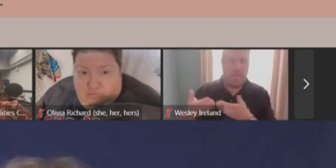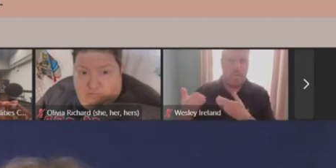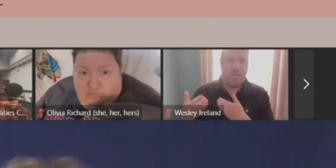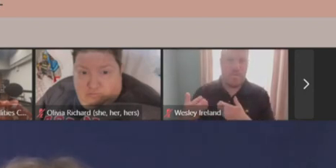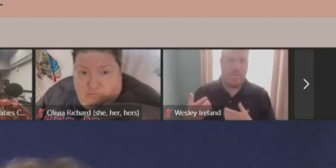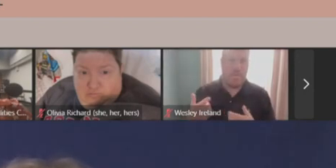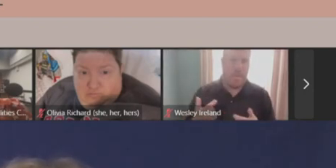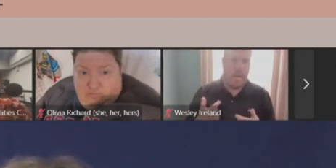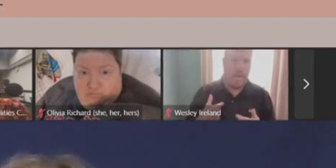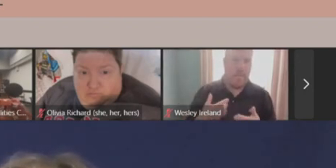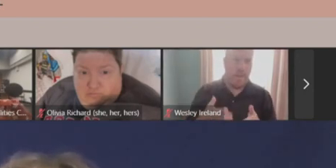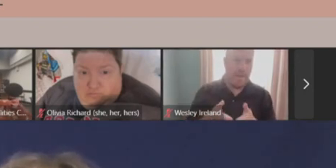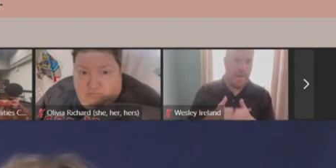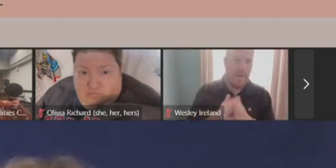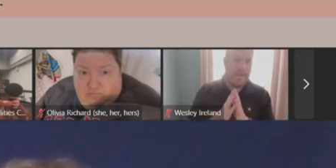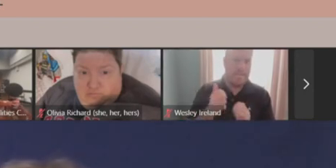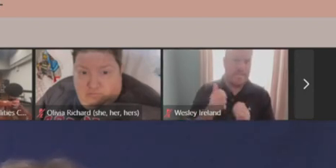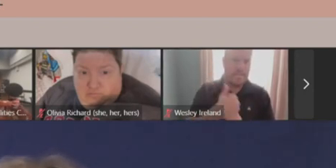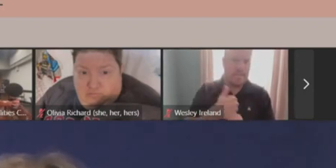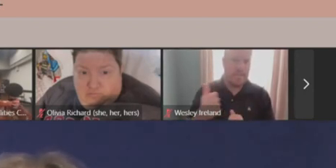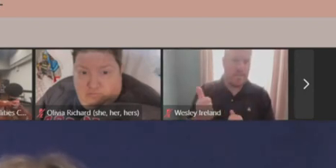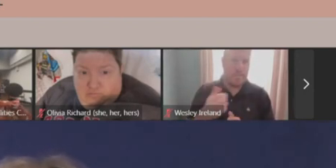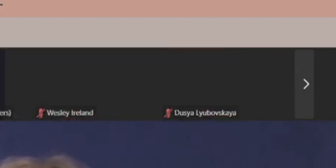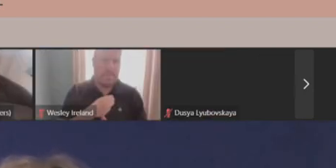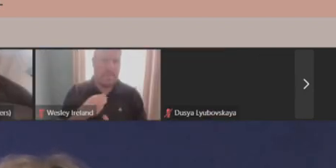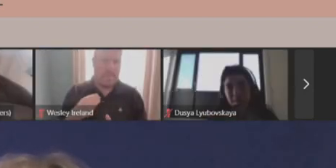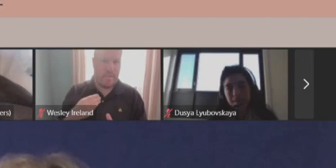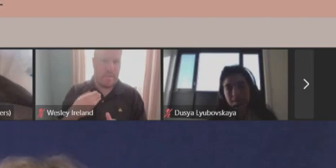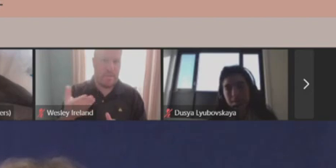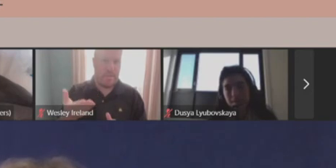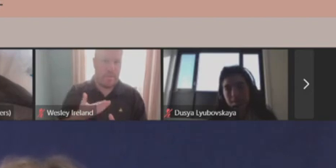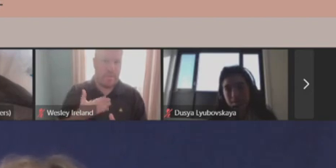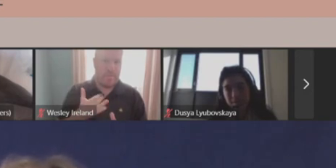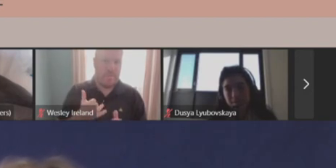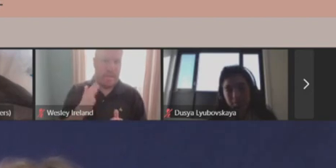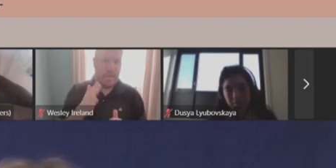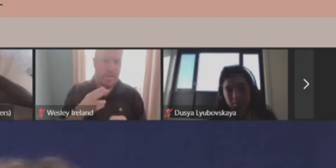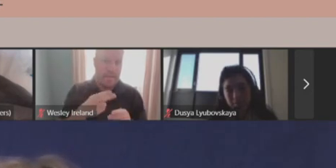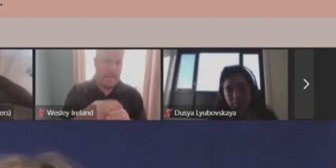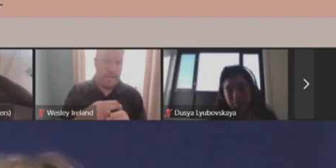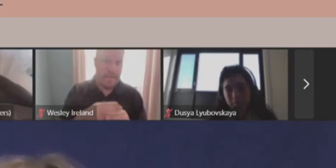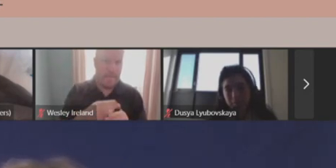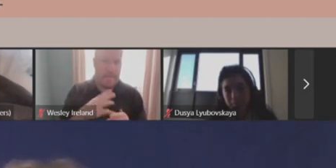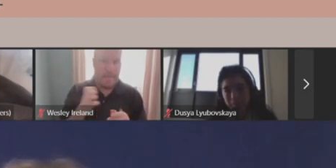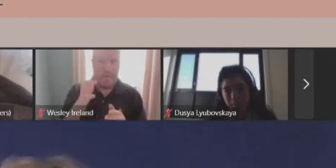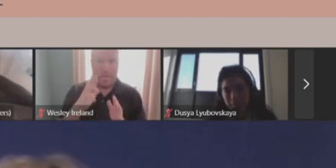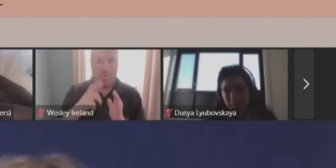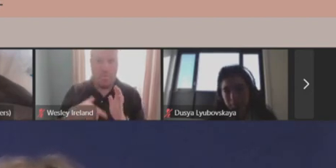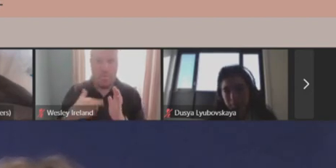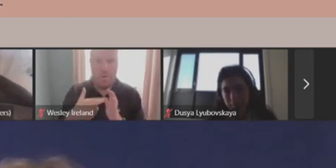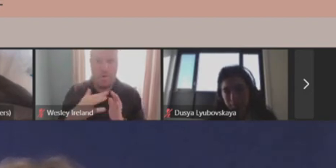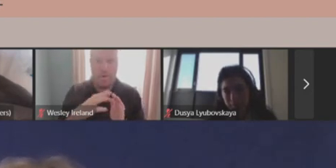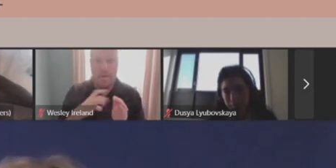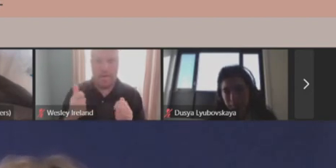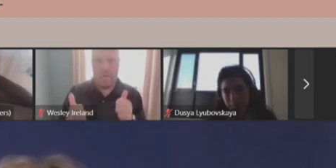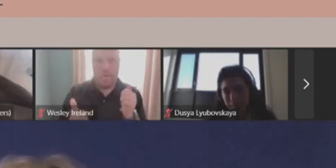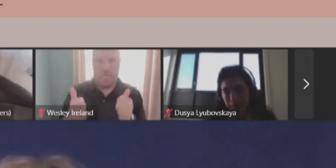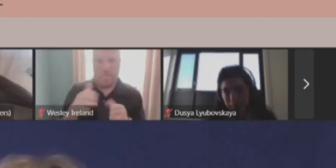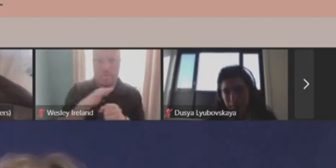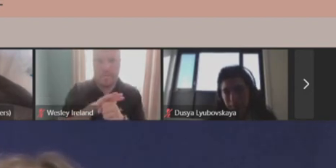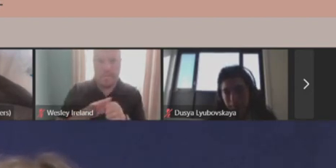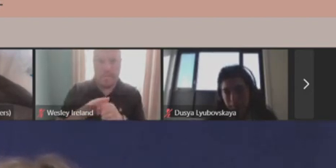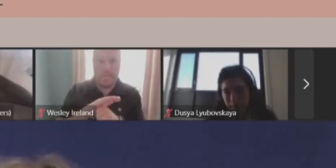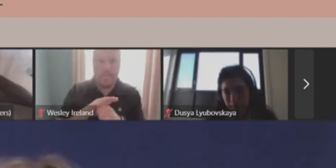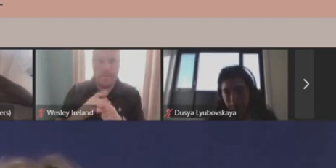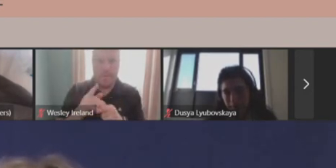We're going to start off with introductions, please, of the members, and I'd like to ask each member of the commission to mention their name and their